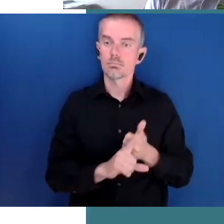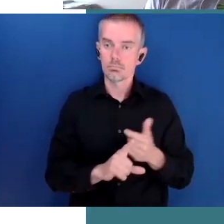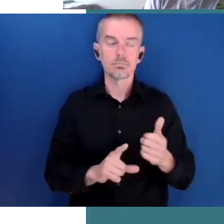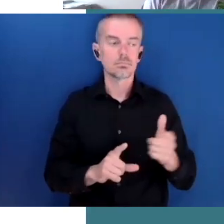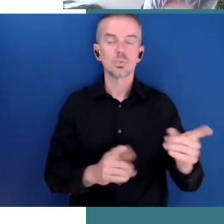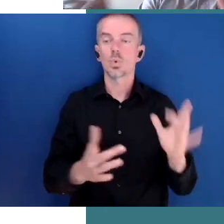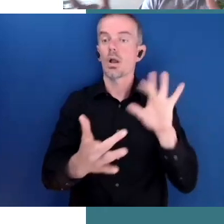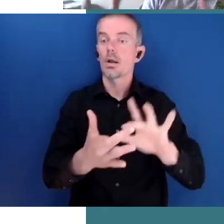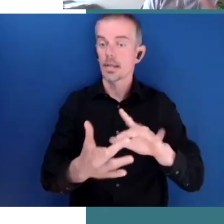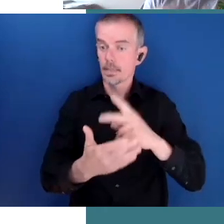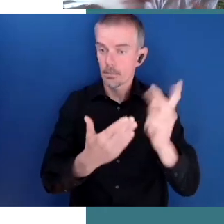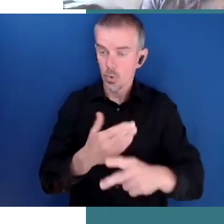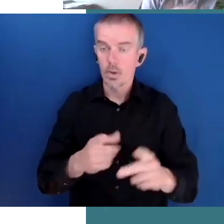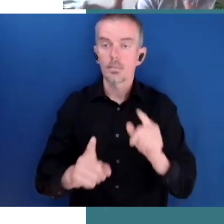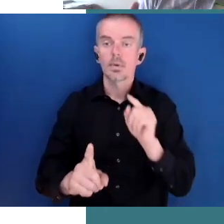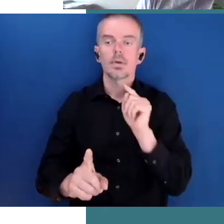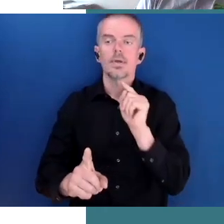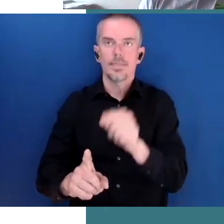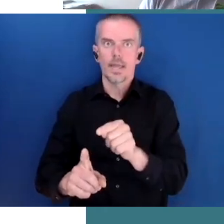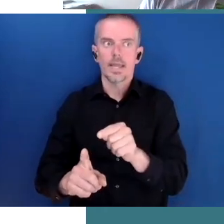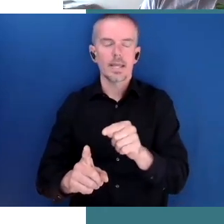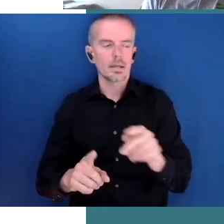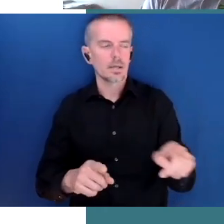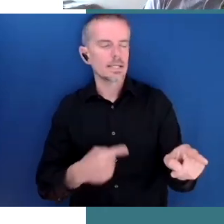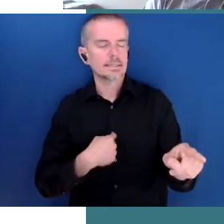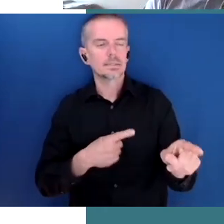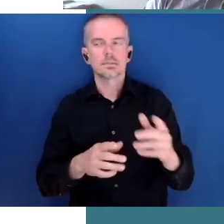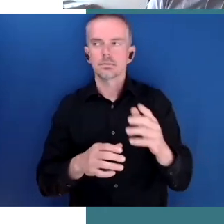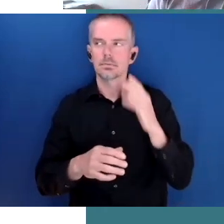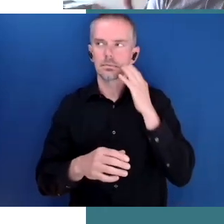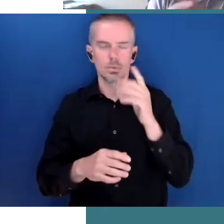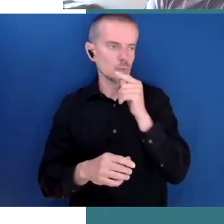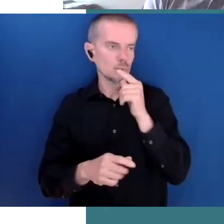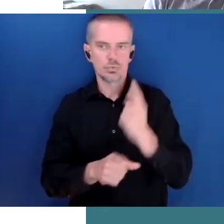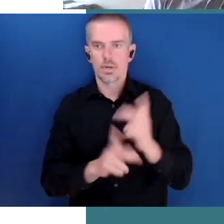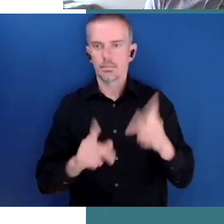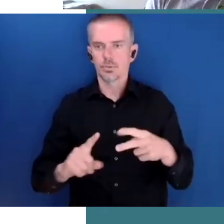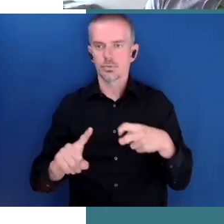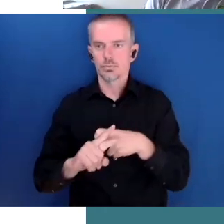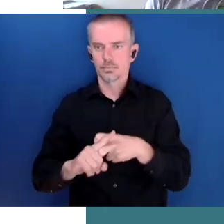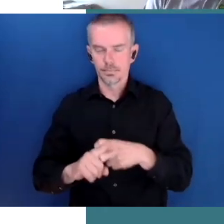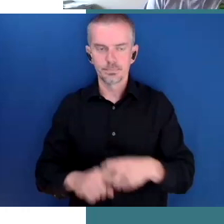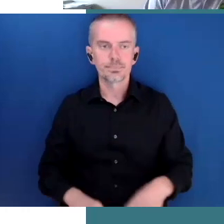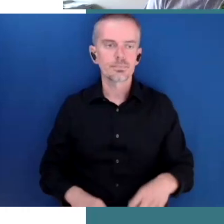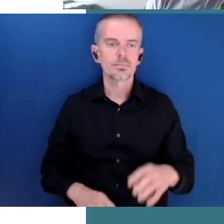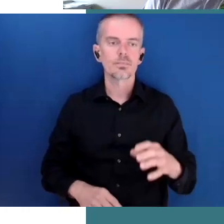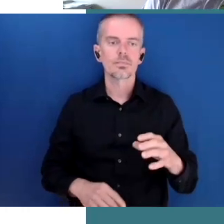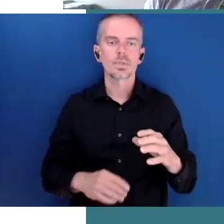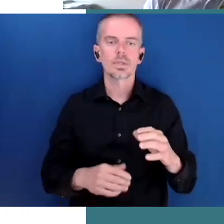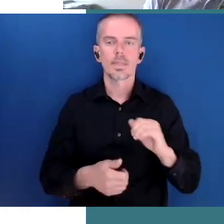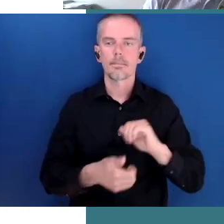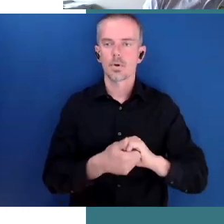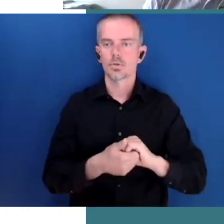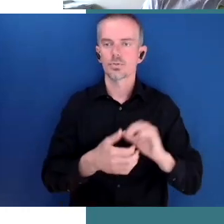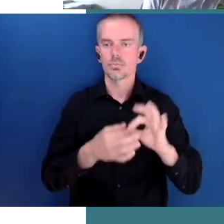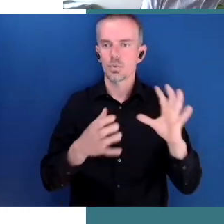programs there, they can kind of find you the right person to talk to. And your partnership coordinators at the local